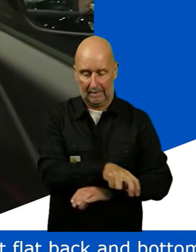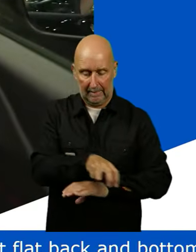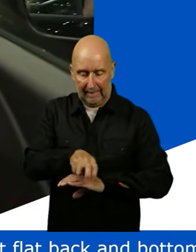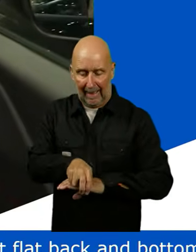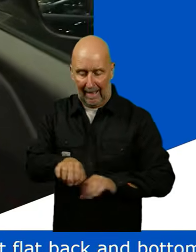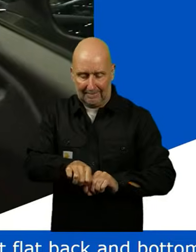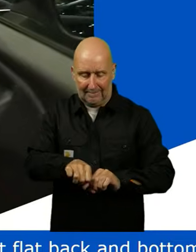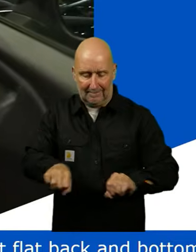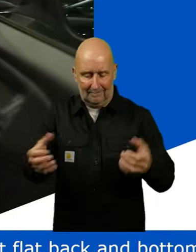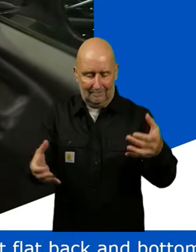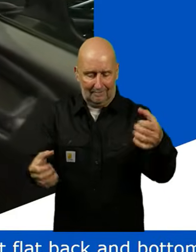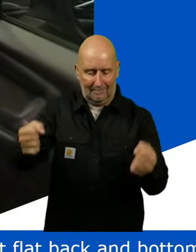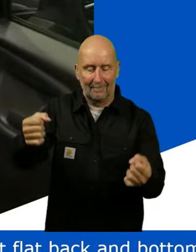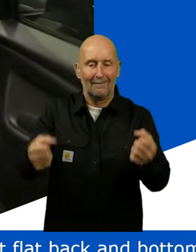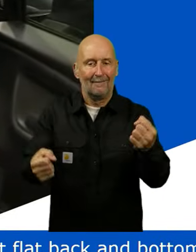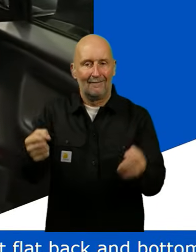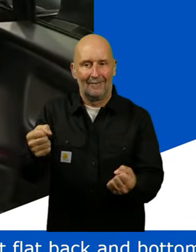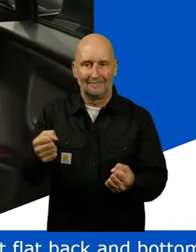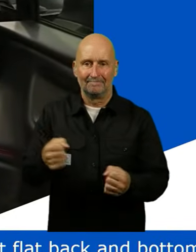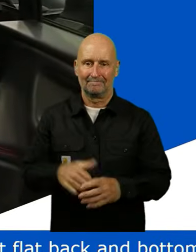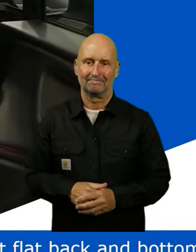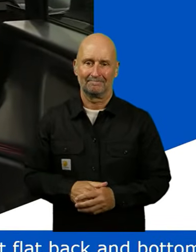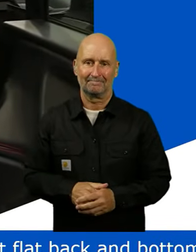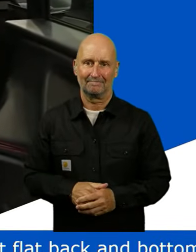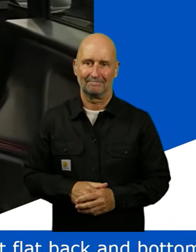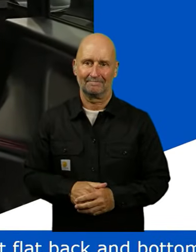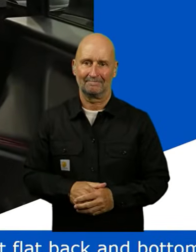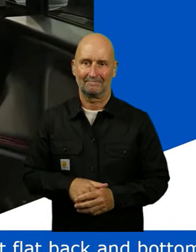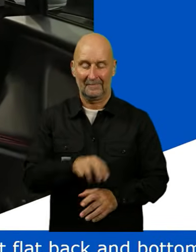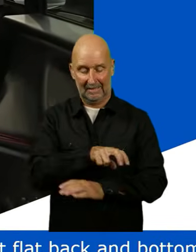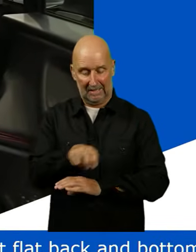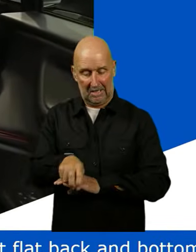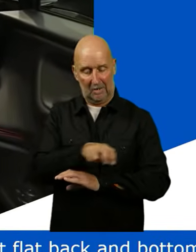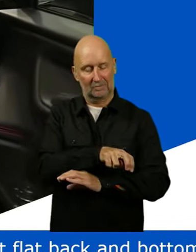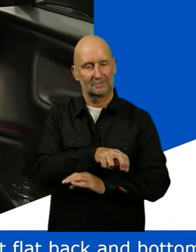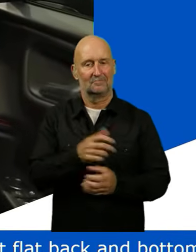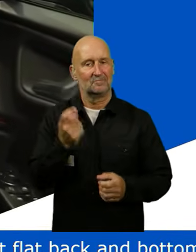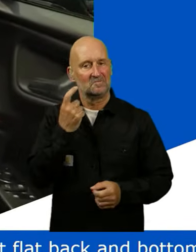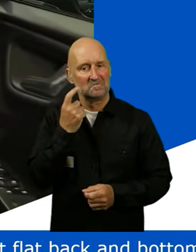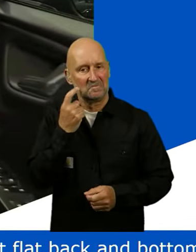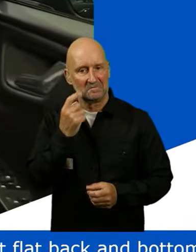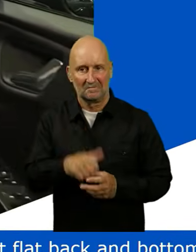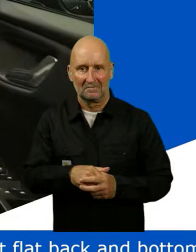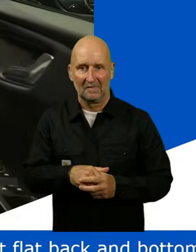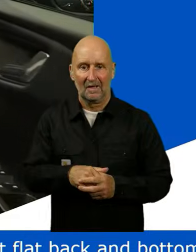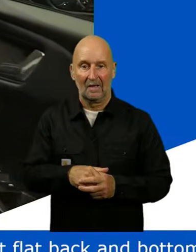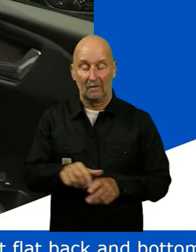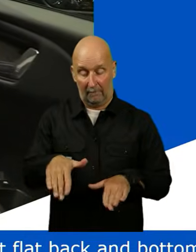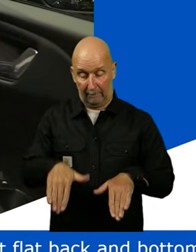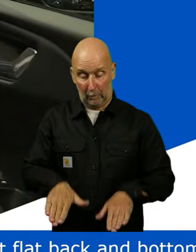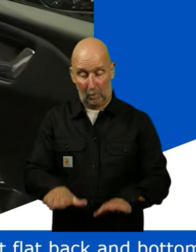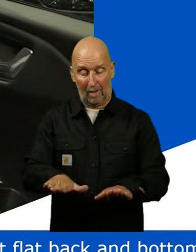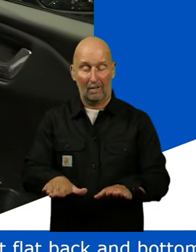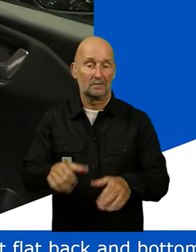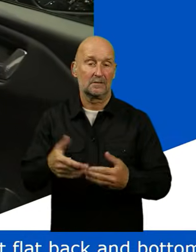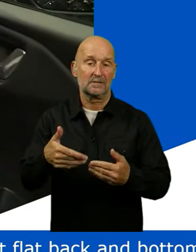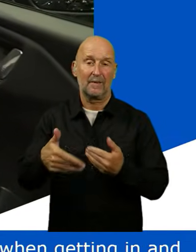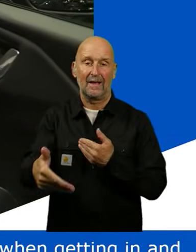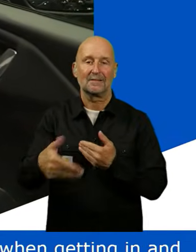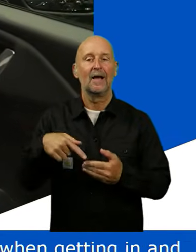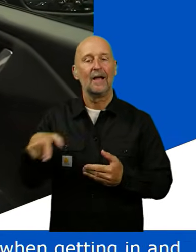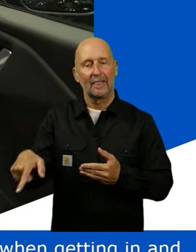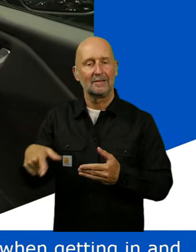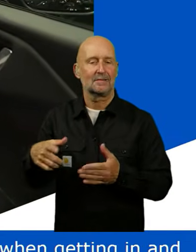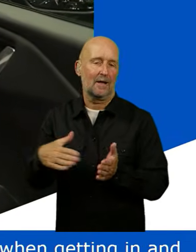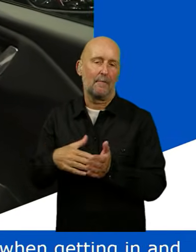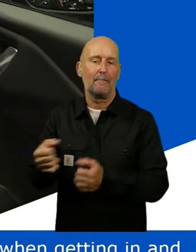in nice and easily and it doesn't get in the way when you get in and out. There's lots of space in the footwell. Obviously this is a manual